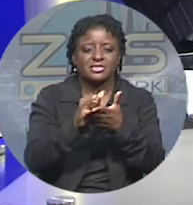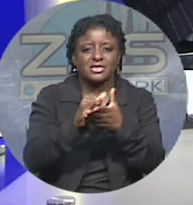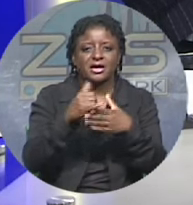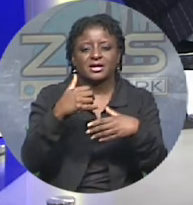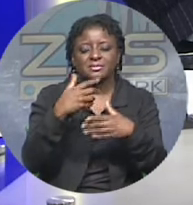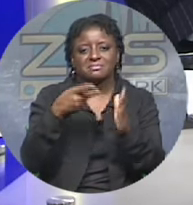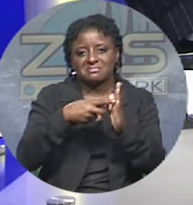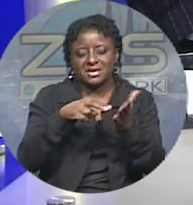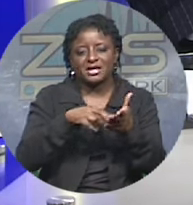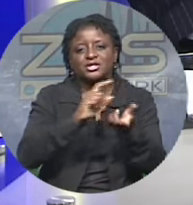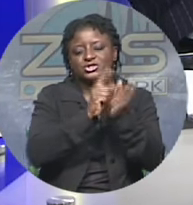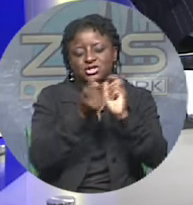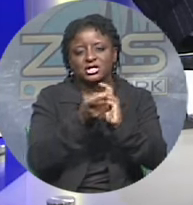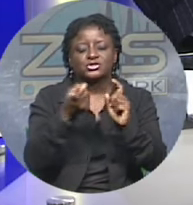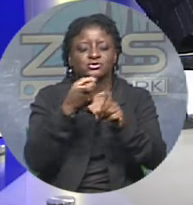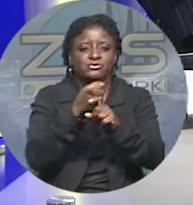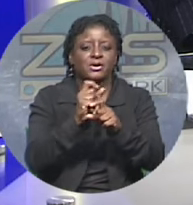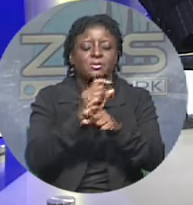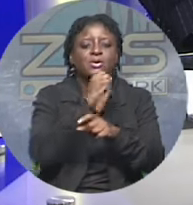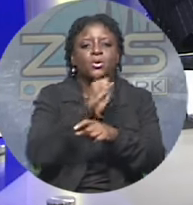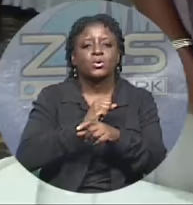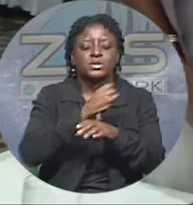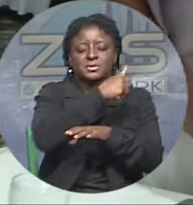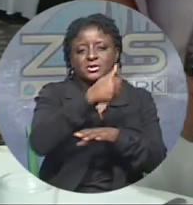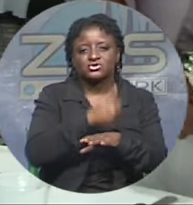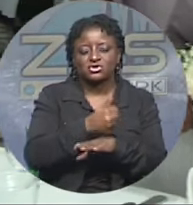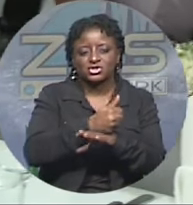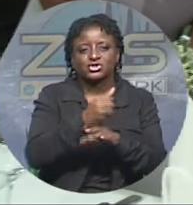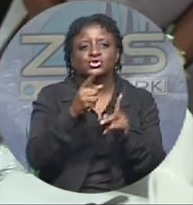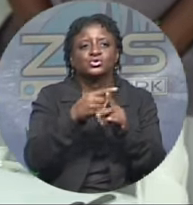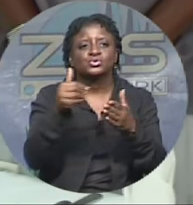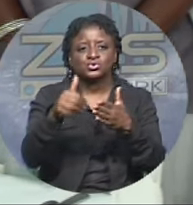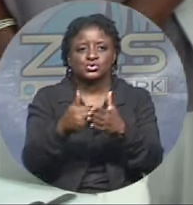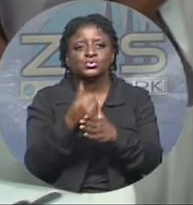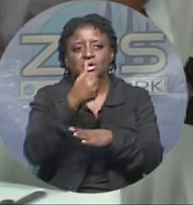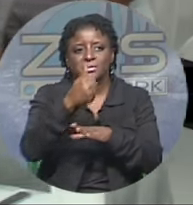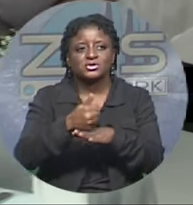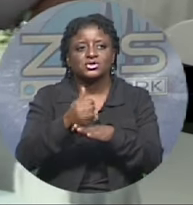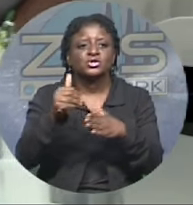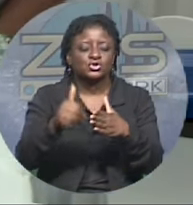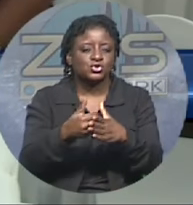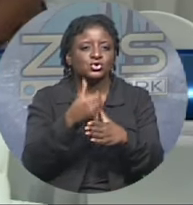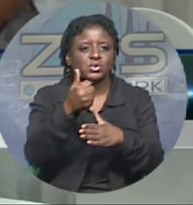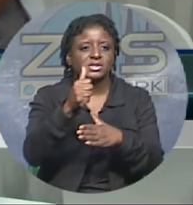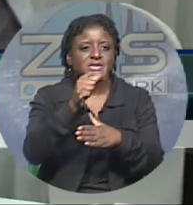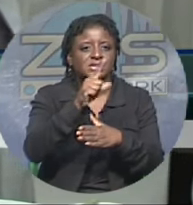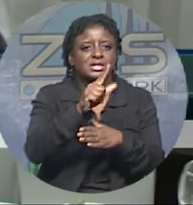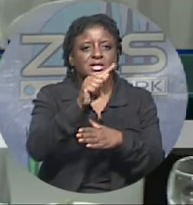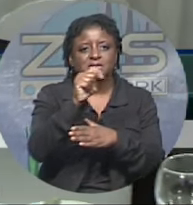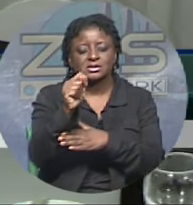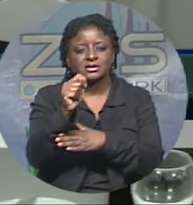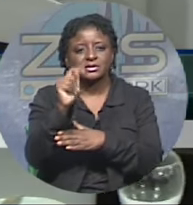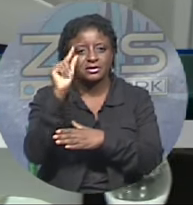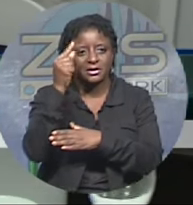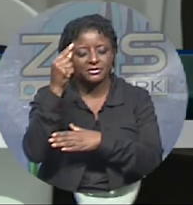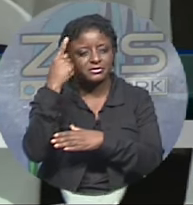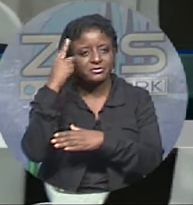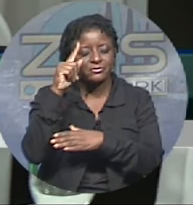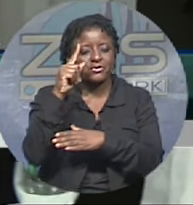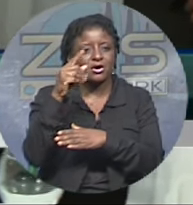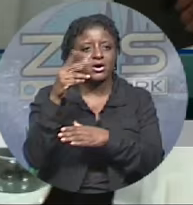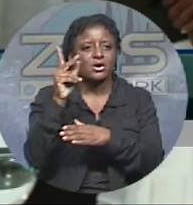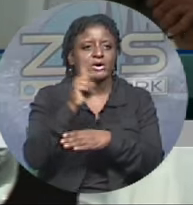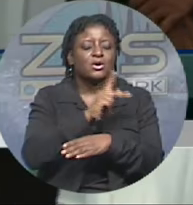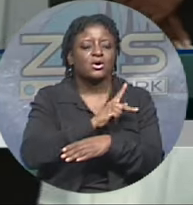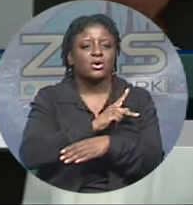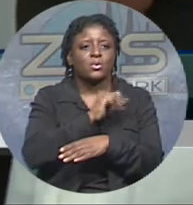old administration to a new one. The newest lieutenant governor for Kiwanis Division 22, along with local